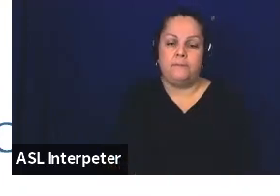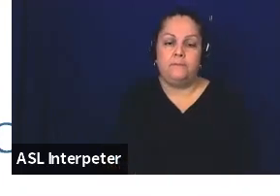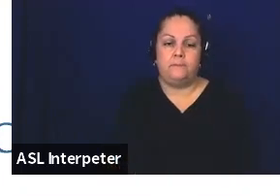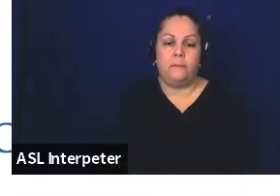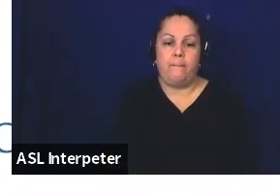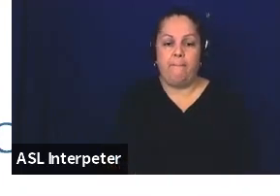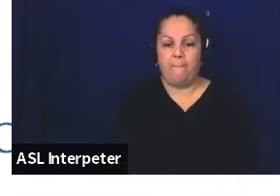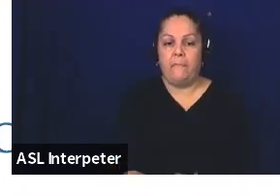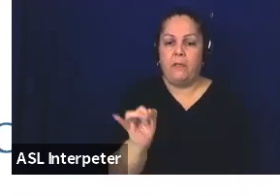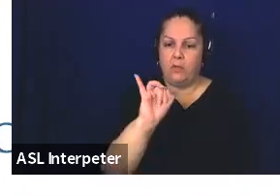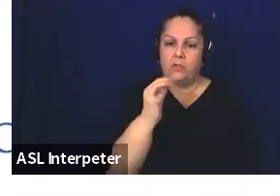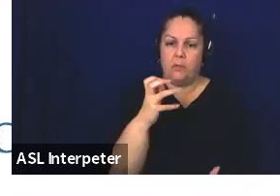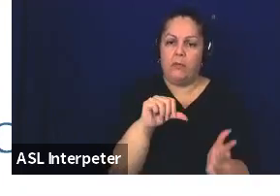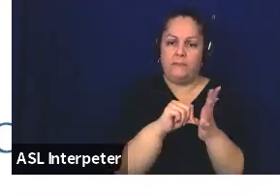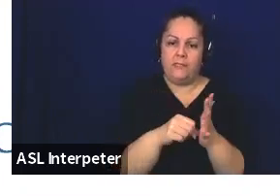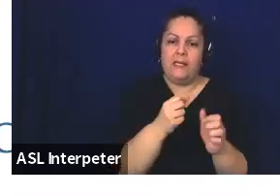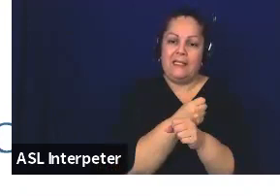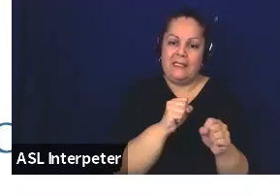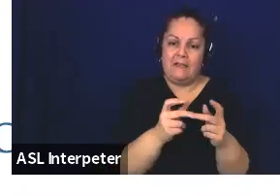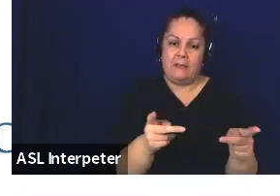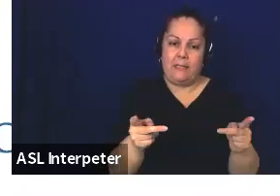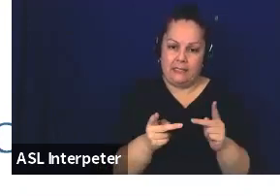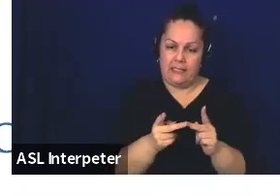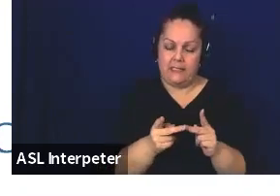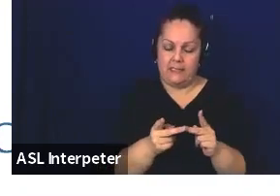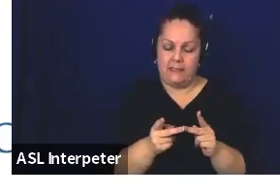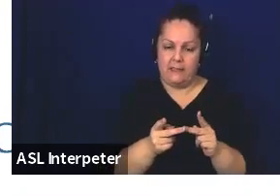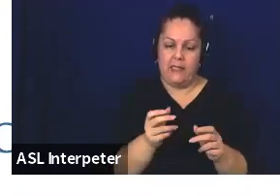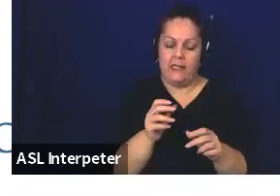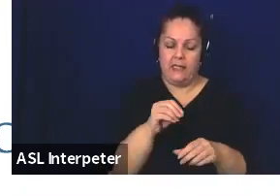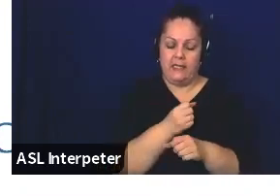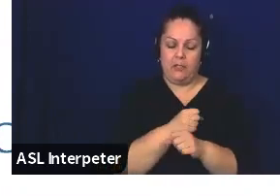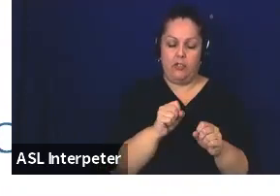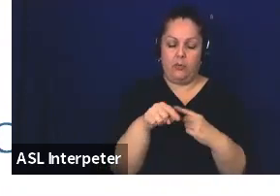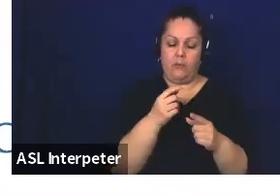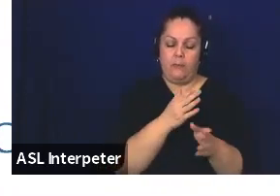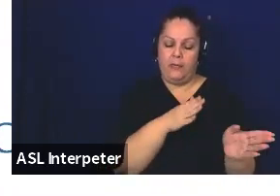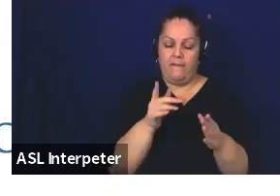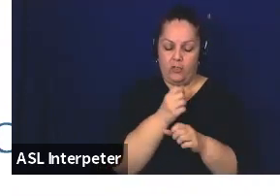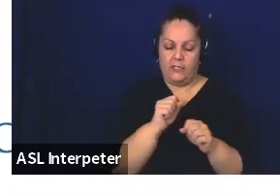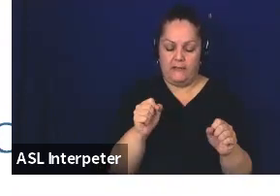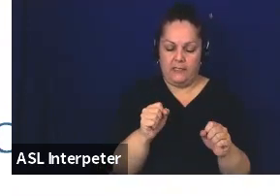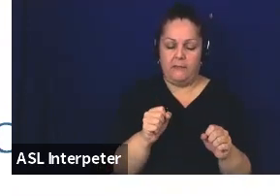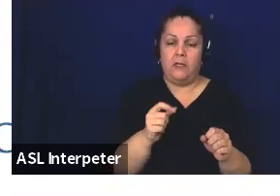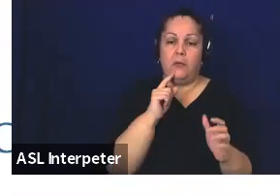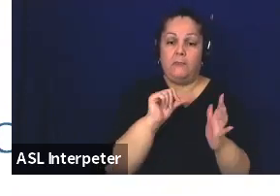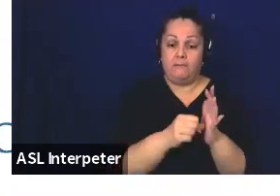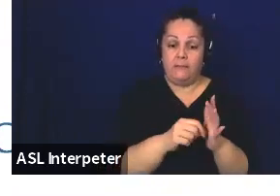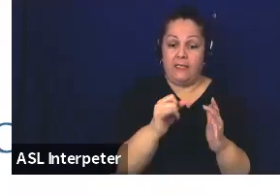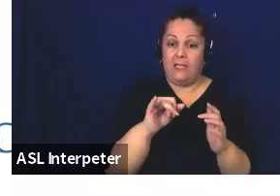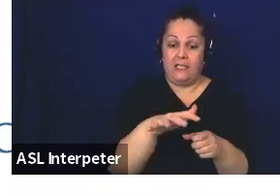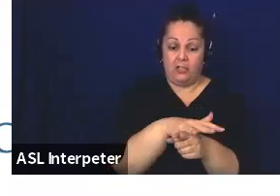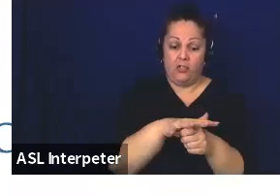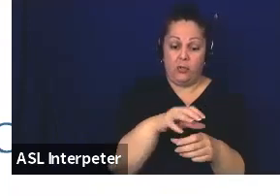We also want to highlight safe spaces in safety planning for a location. We want to highlight if there are any zones